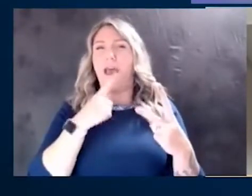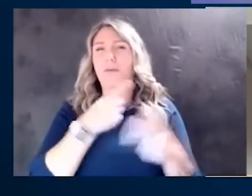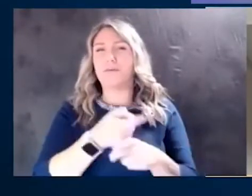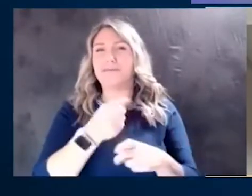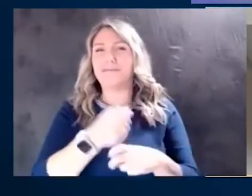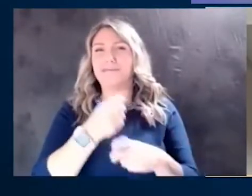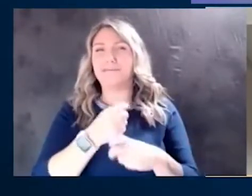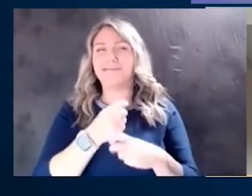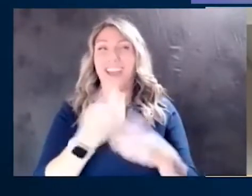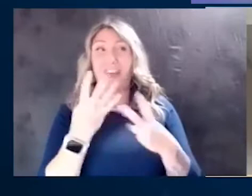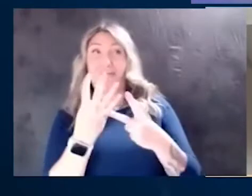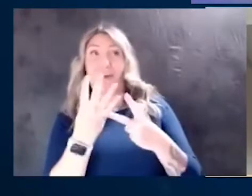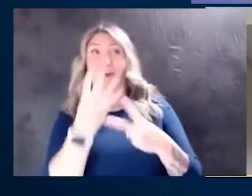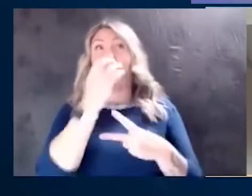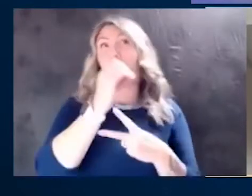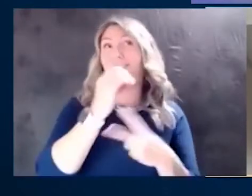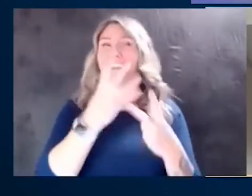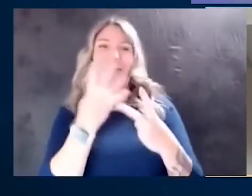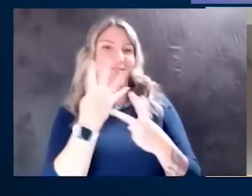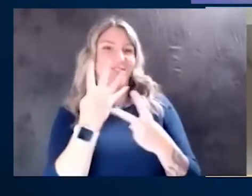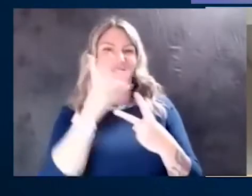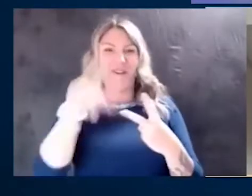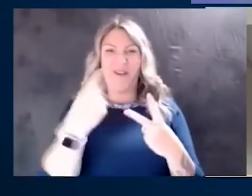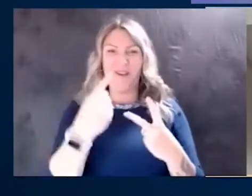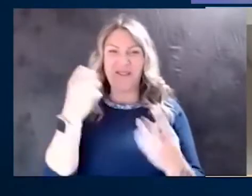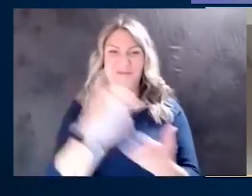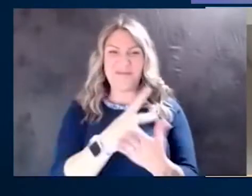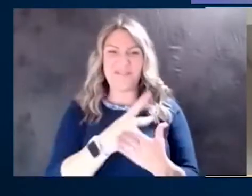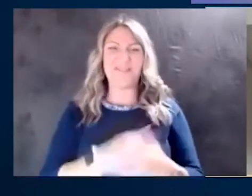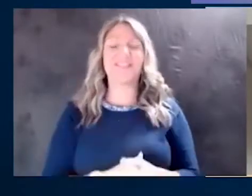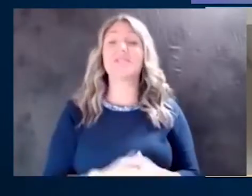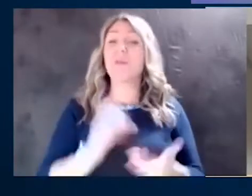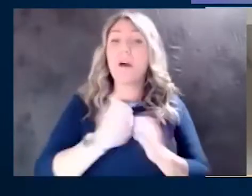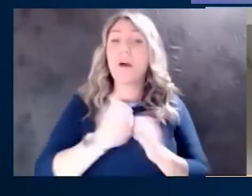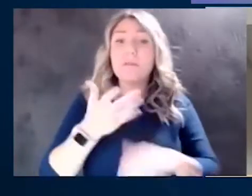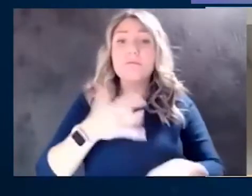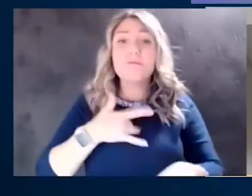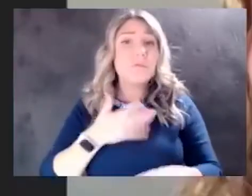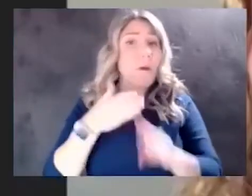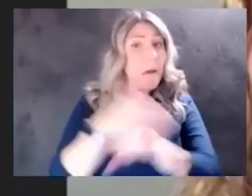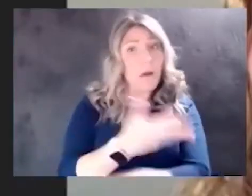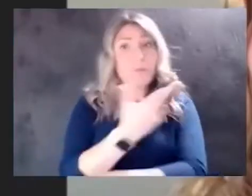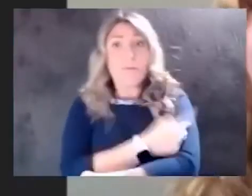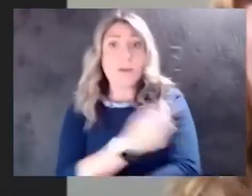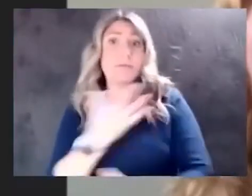whatever. So, okay, so how did you feel after the vaccine? Side effects, et cetera?